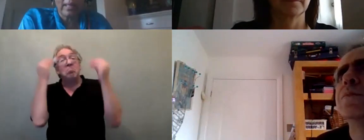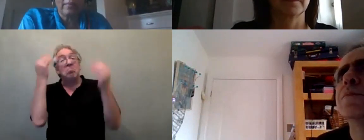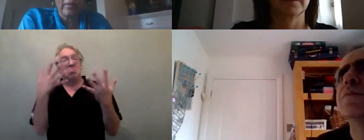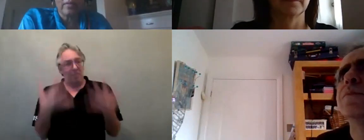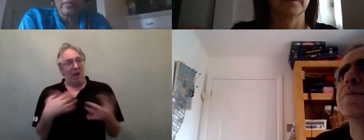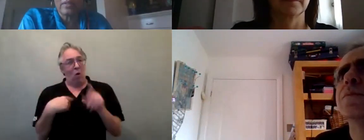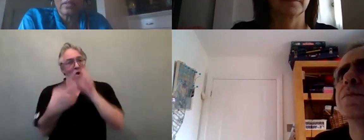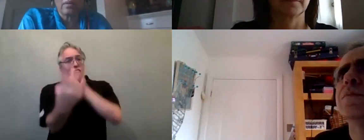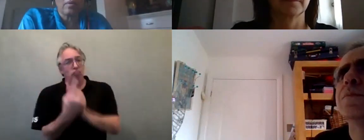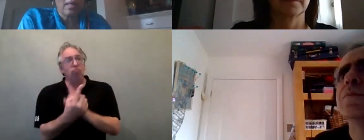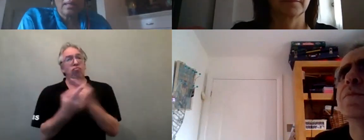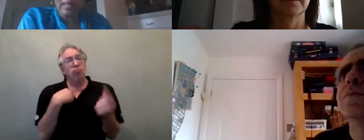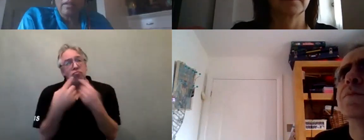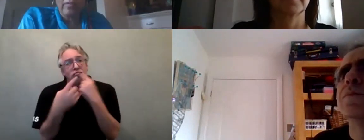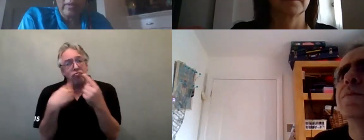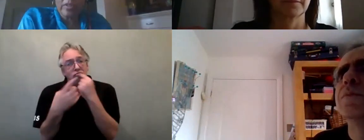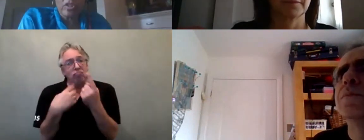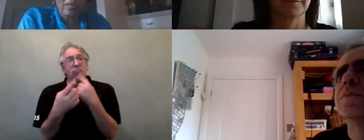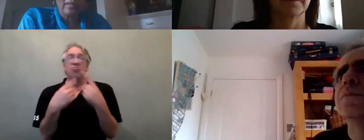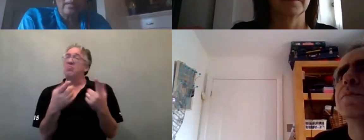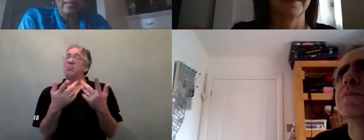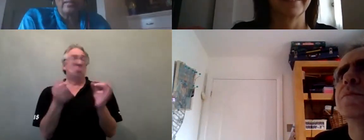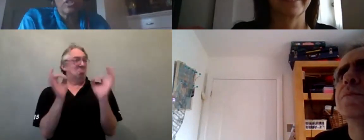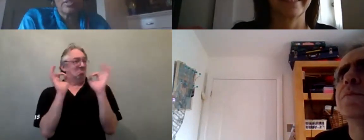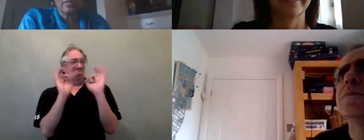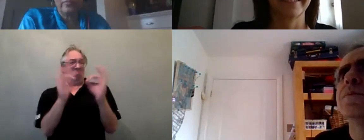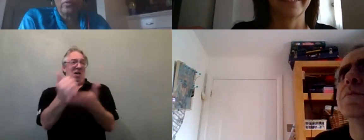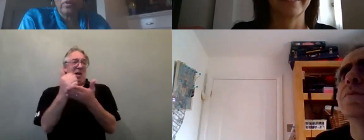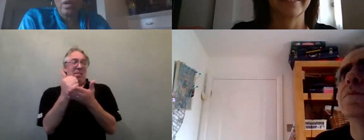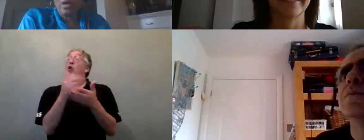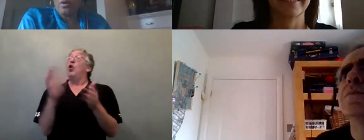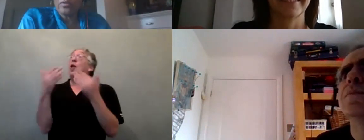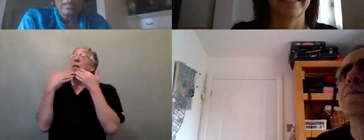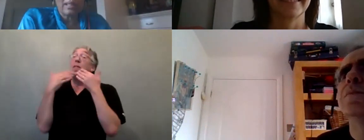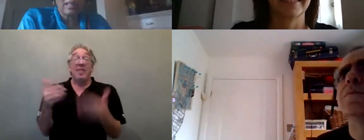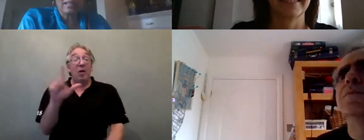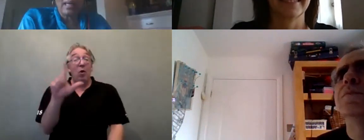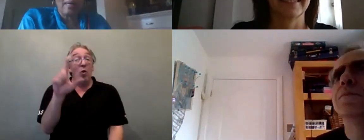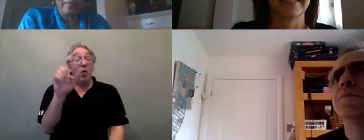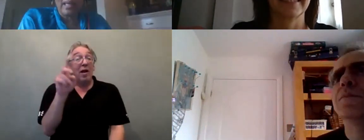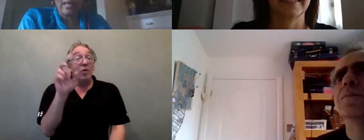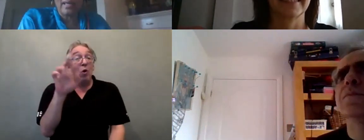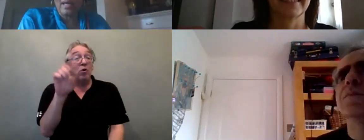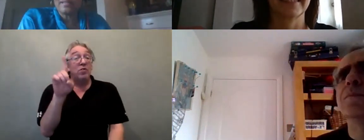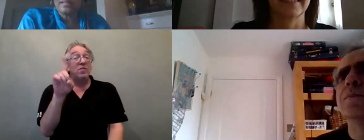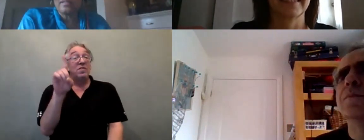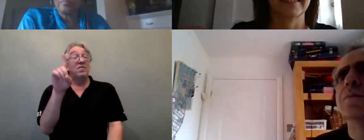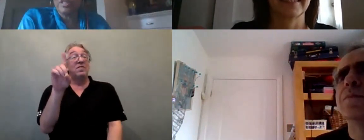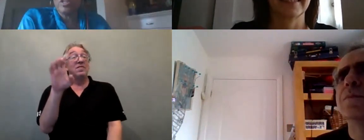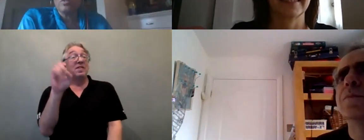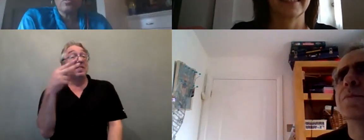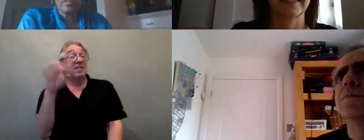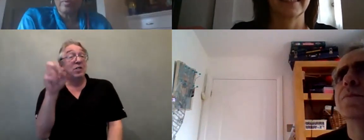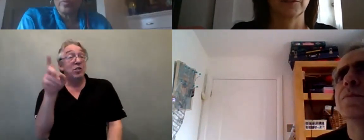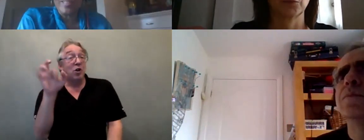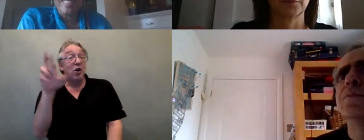are really very useful. So thank you very much to Leonard Cheshire for hosting this. And I see there've been